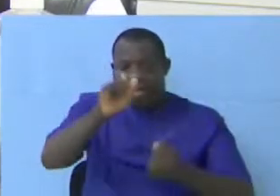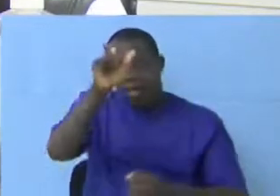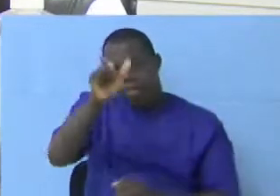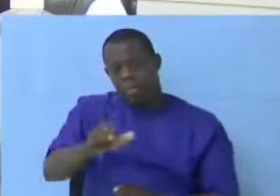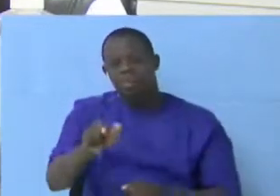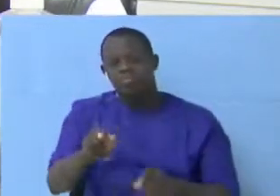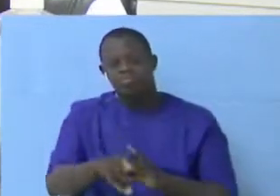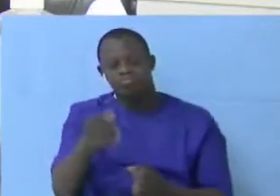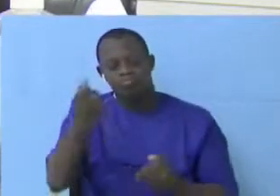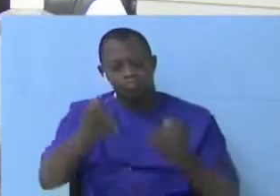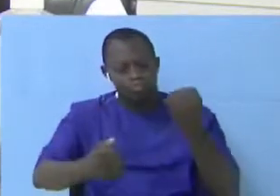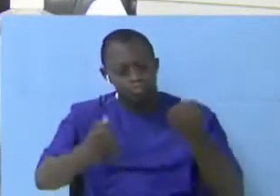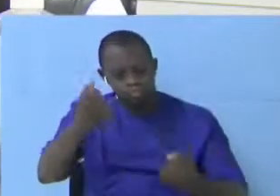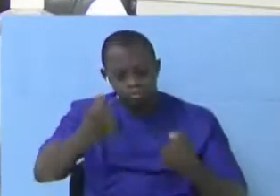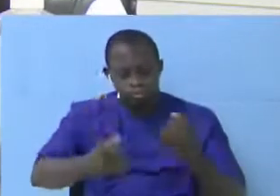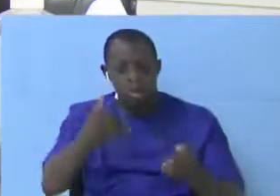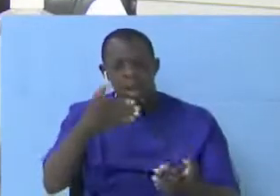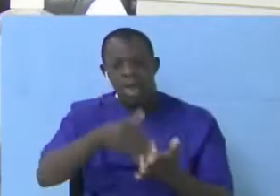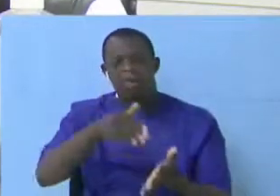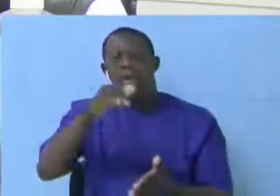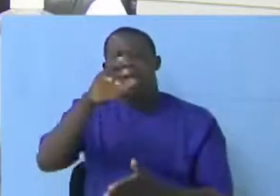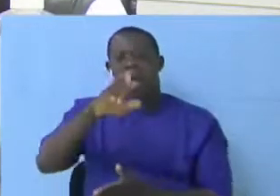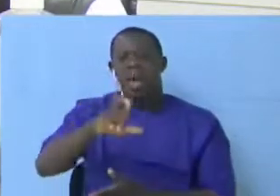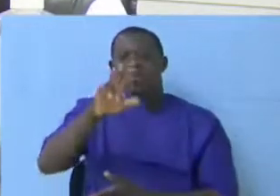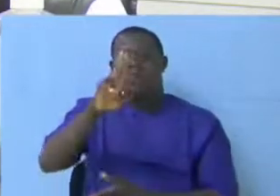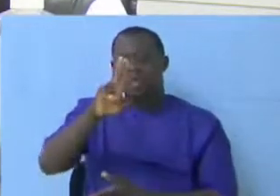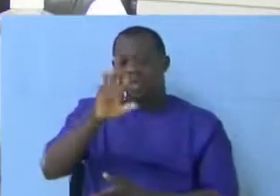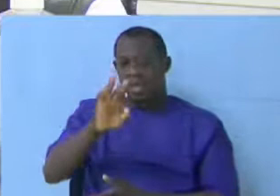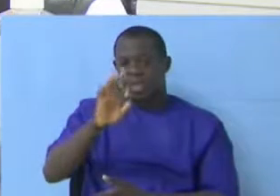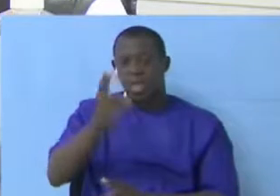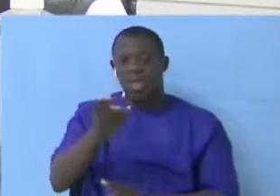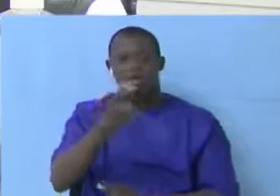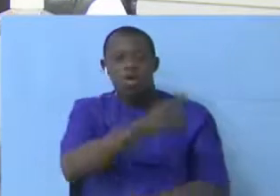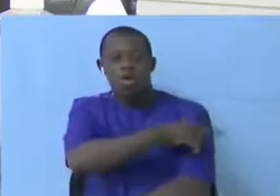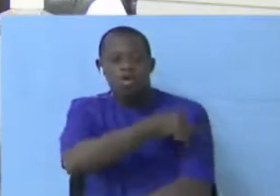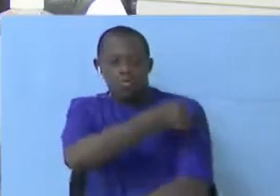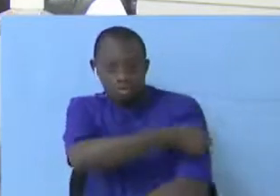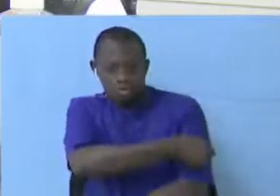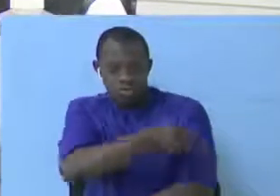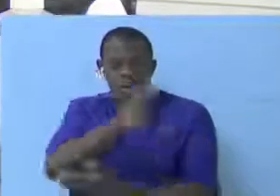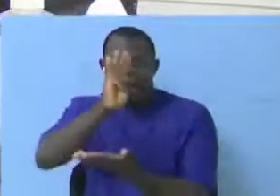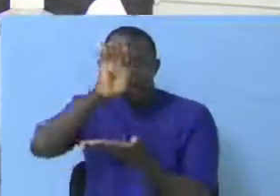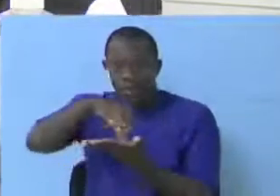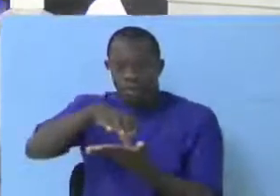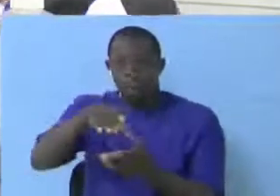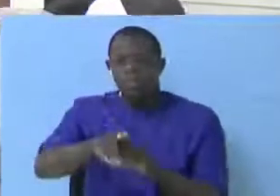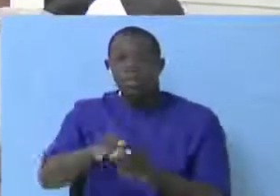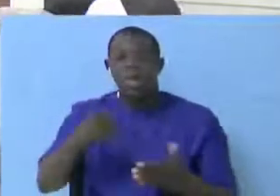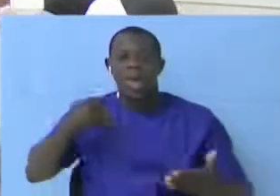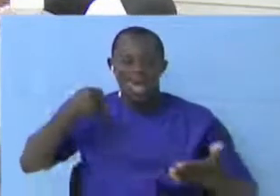the RVTH at the accident and emergency work. And at the